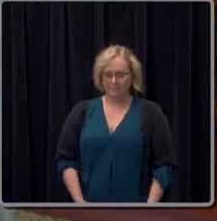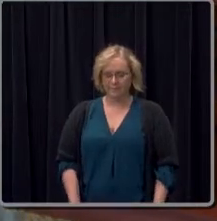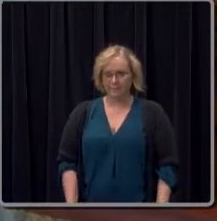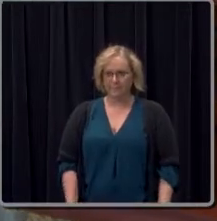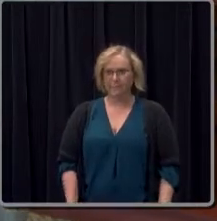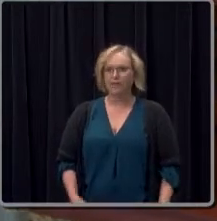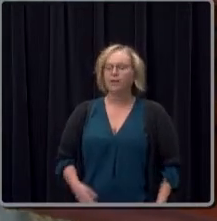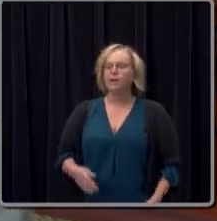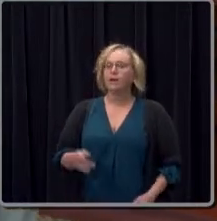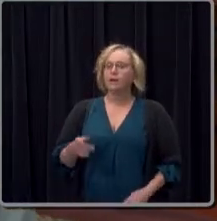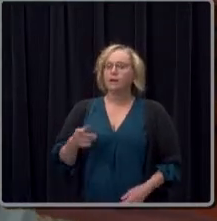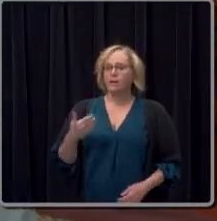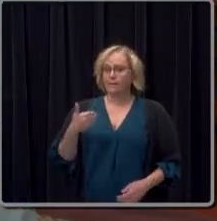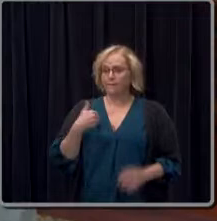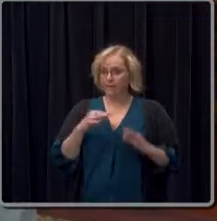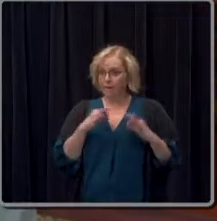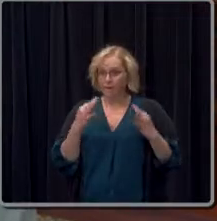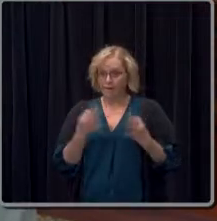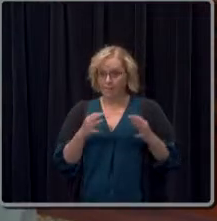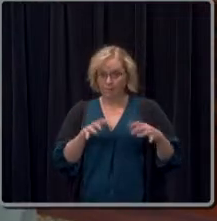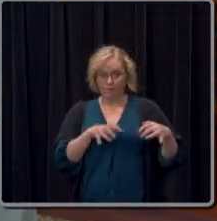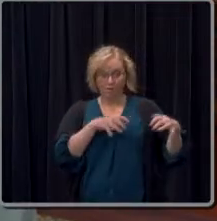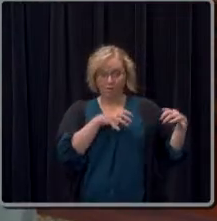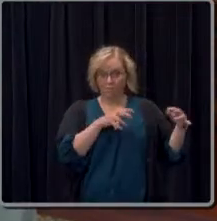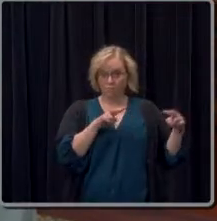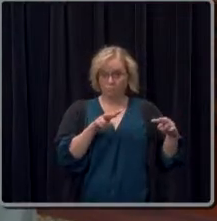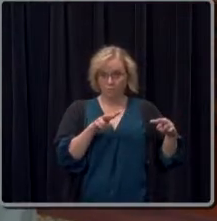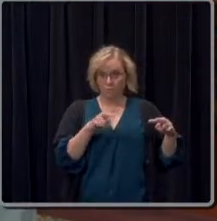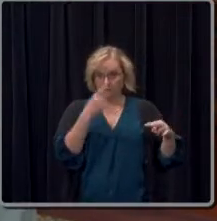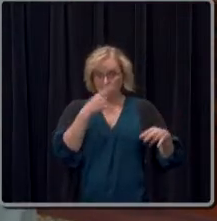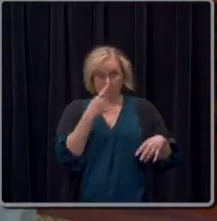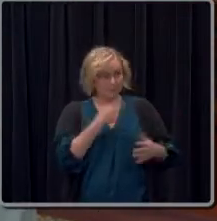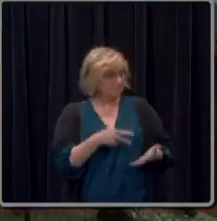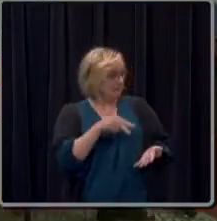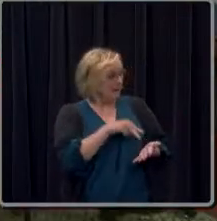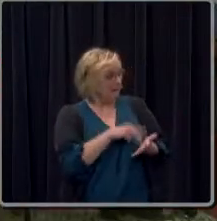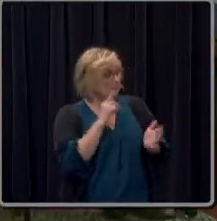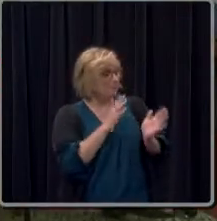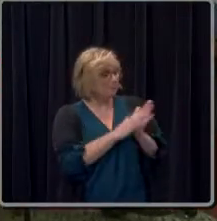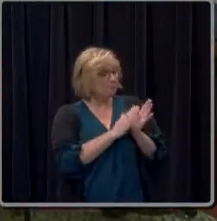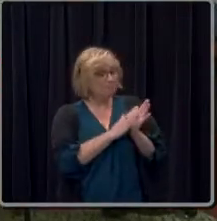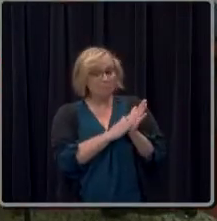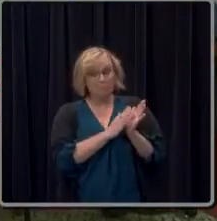And you have family in the audience as well. If you could stand and be recognized.